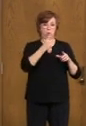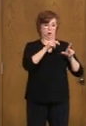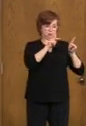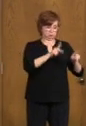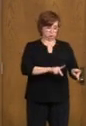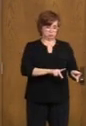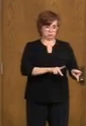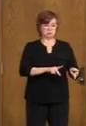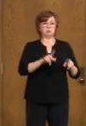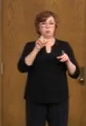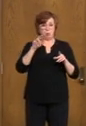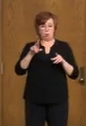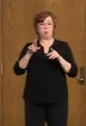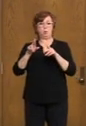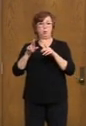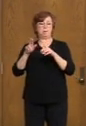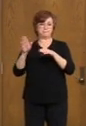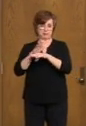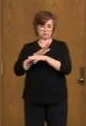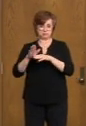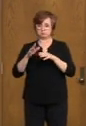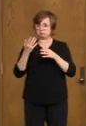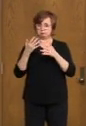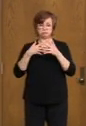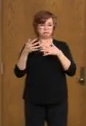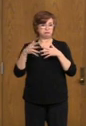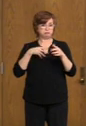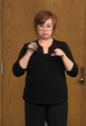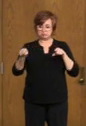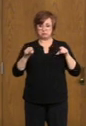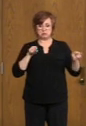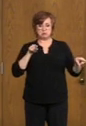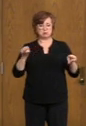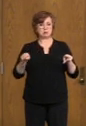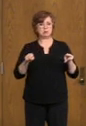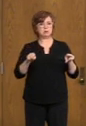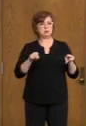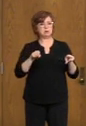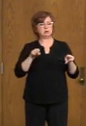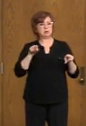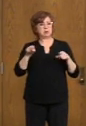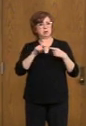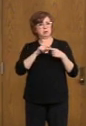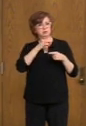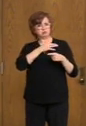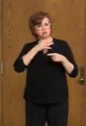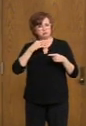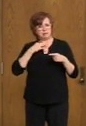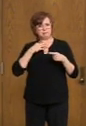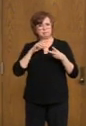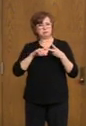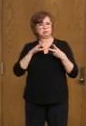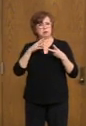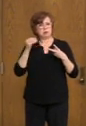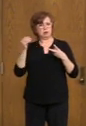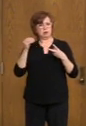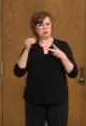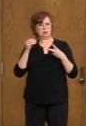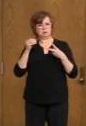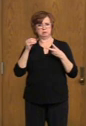is putting their staff, their employees, as well as their patrons at risk of contracting COVID, to not hesitate,